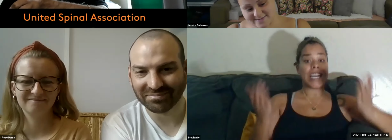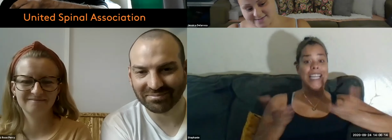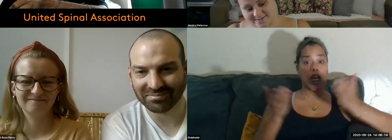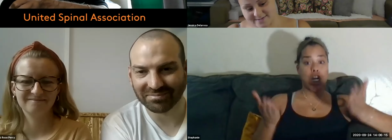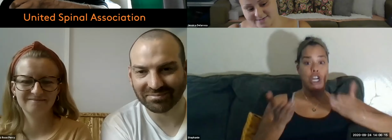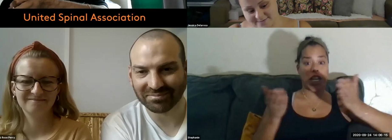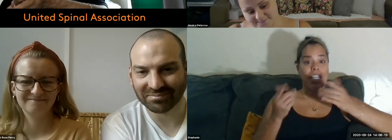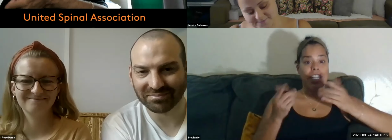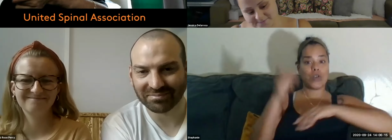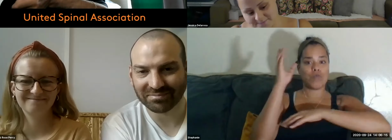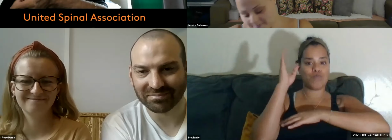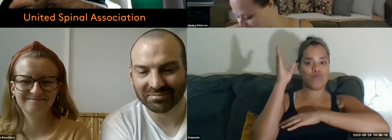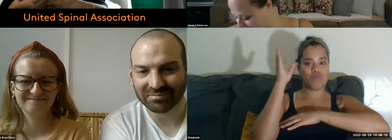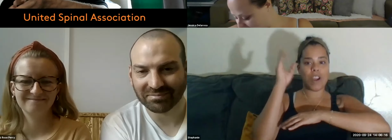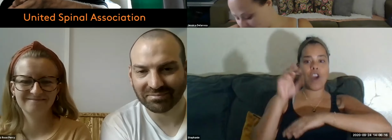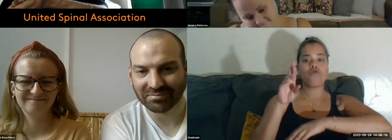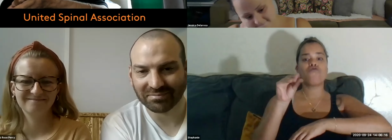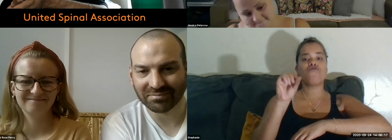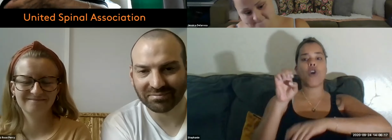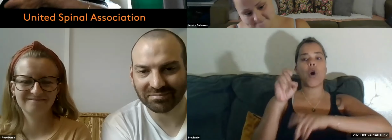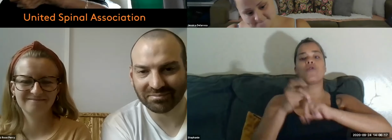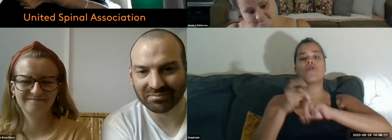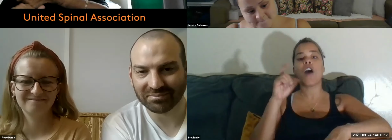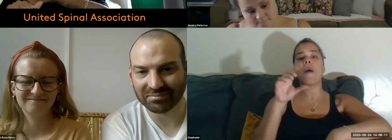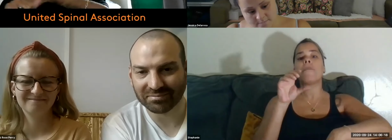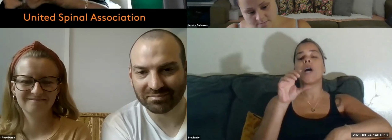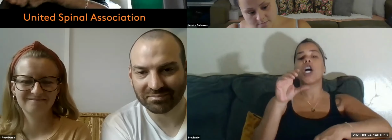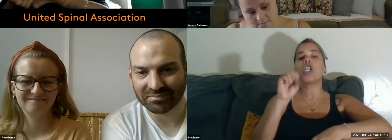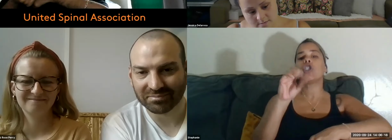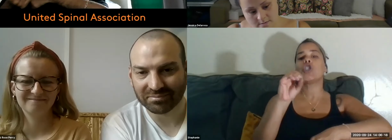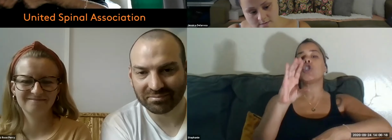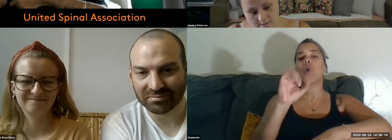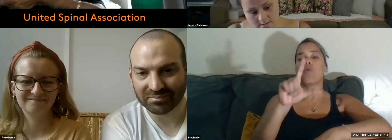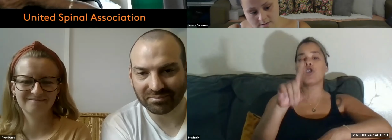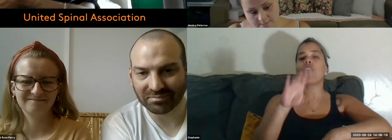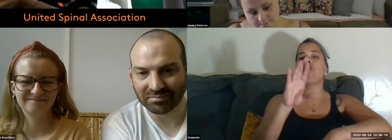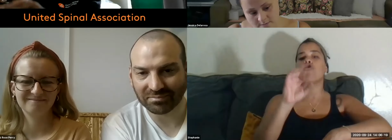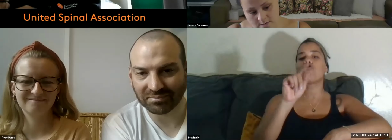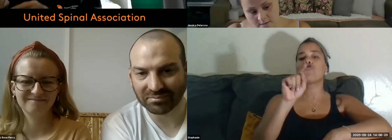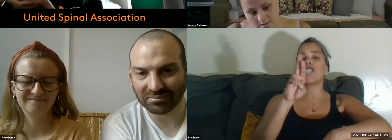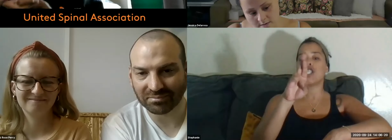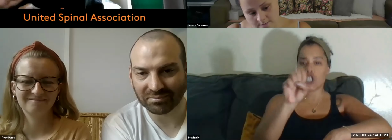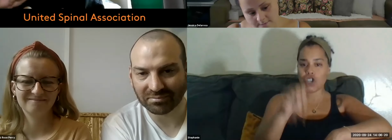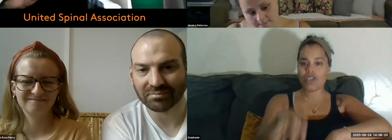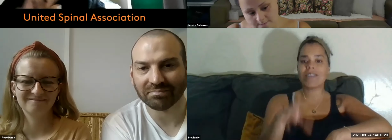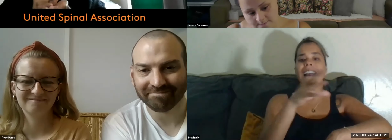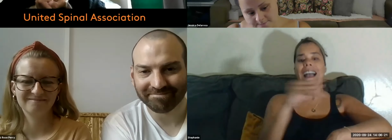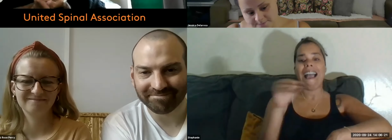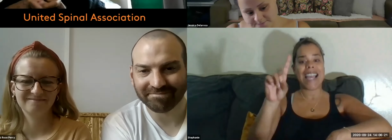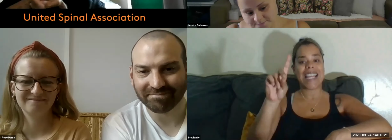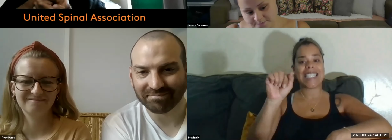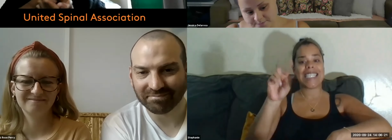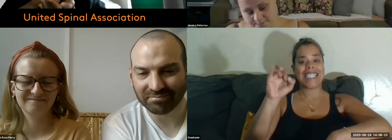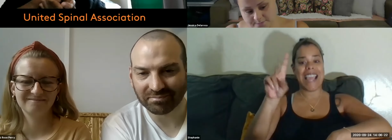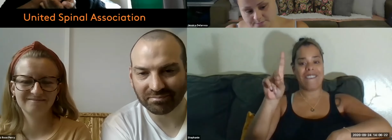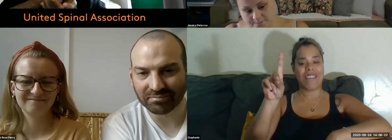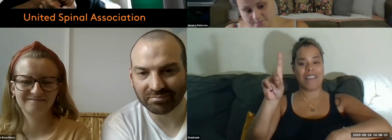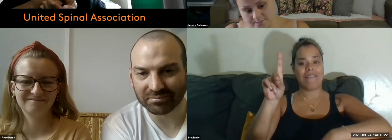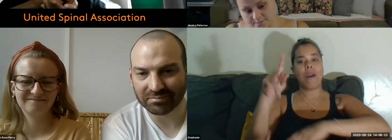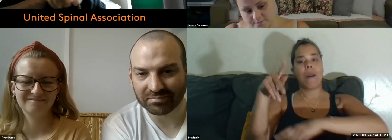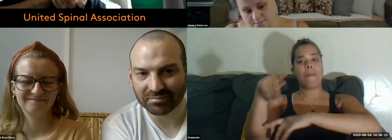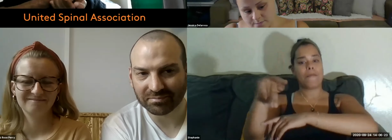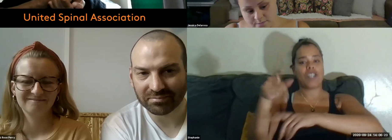Rose from Social Creatures and David Putrino from Mount Sinai's research lab. So before we